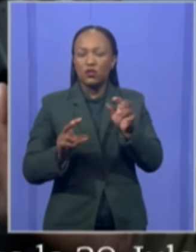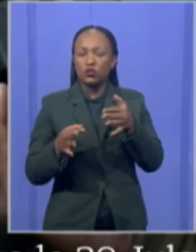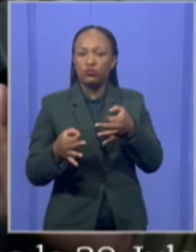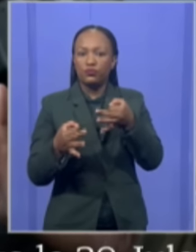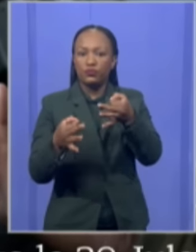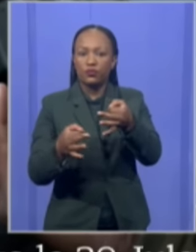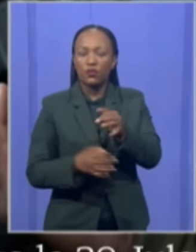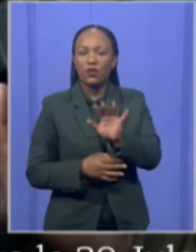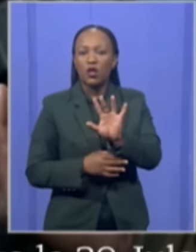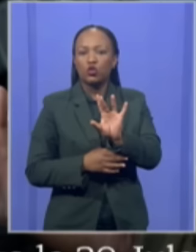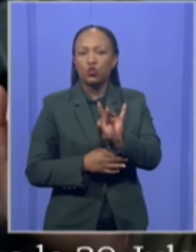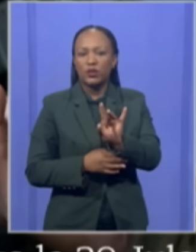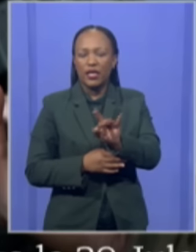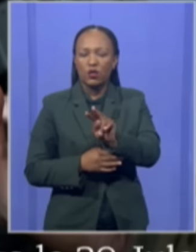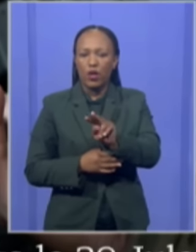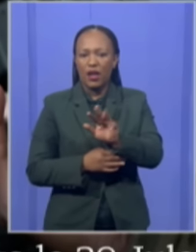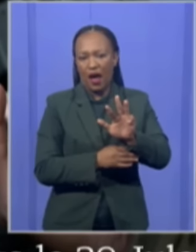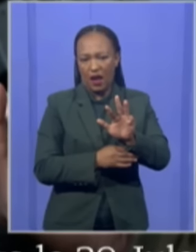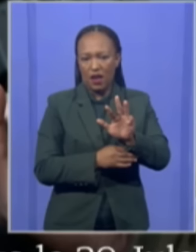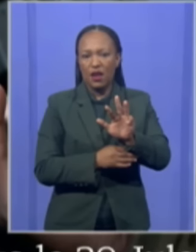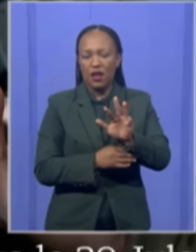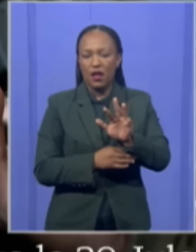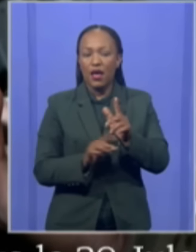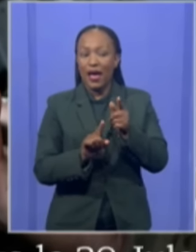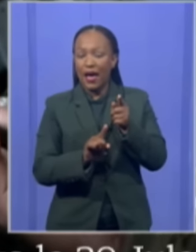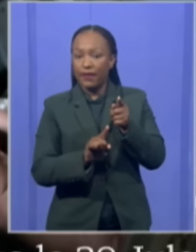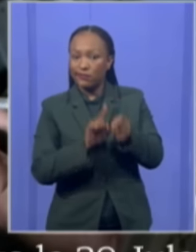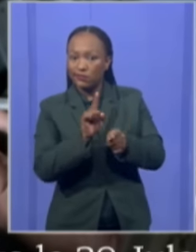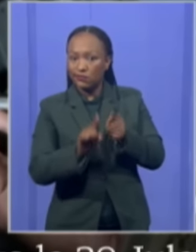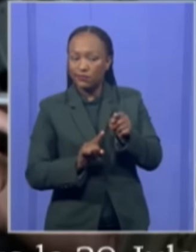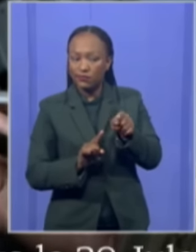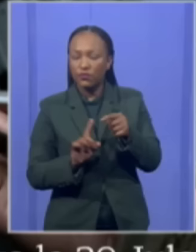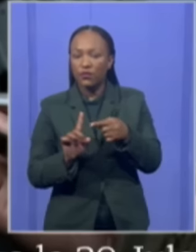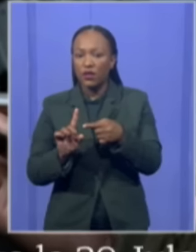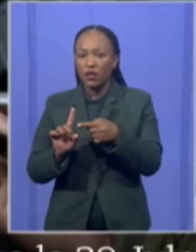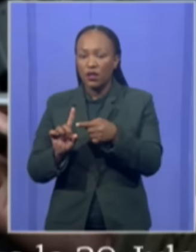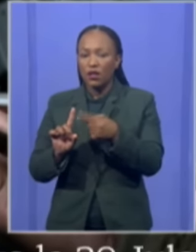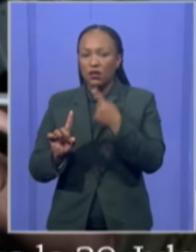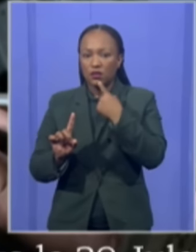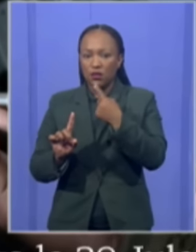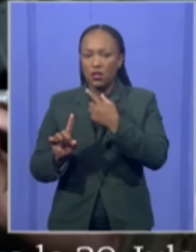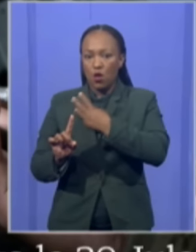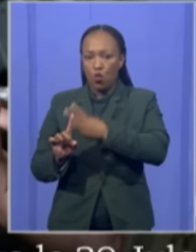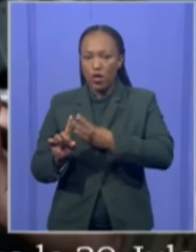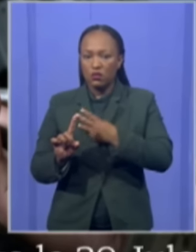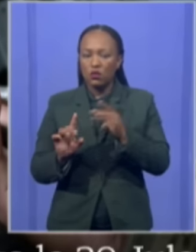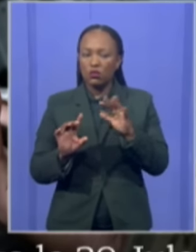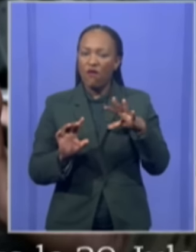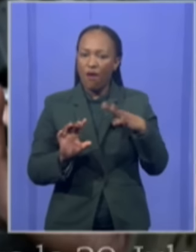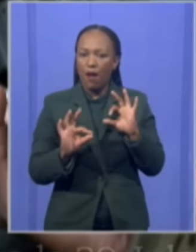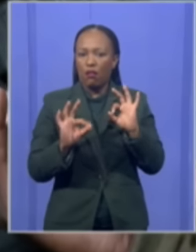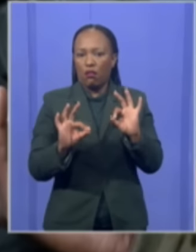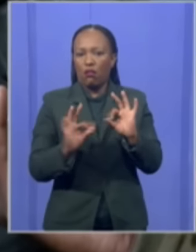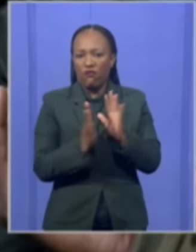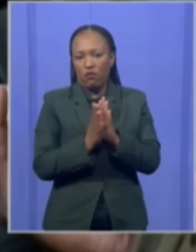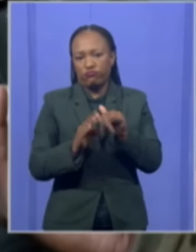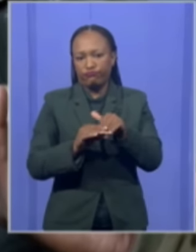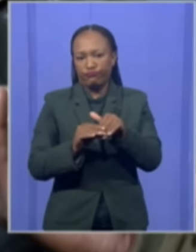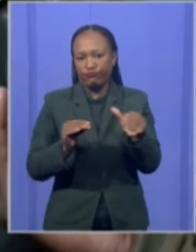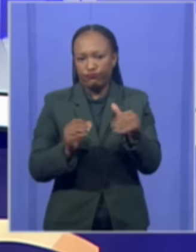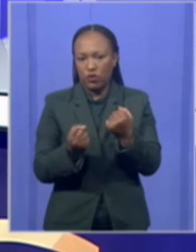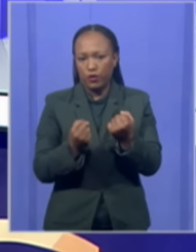29th as one of the accused indicated that they wish to bring a formal bail application before court.